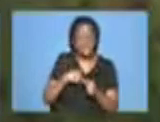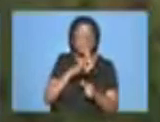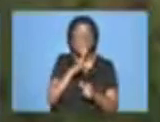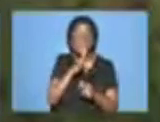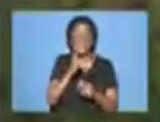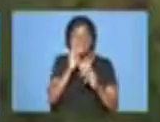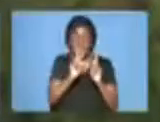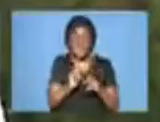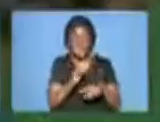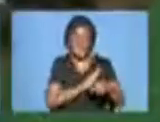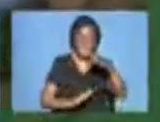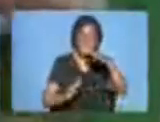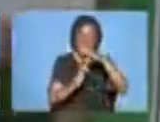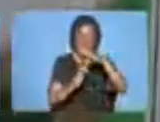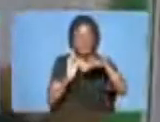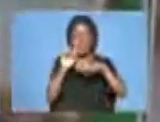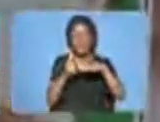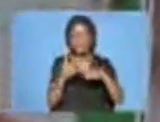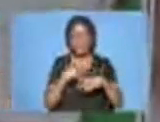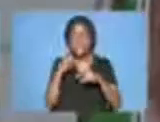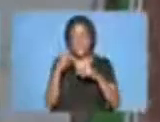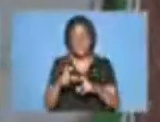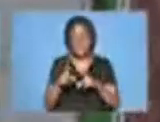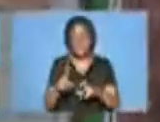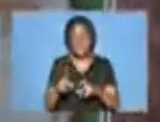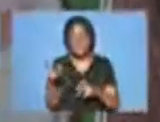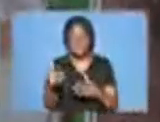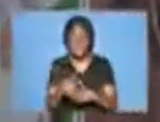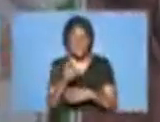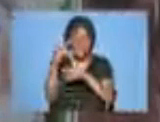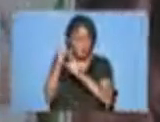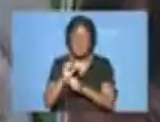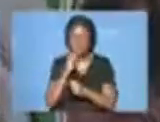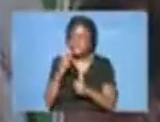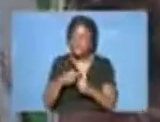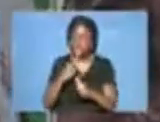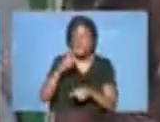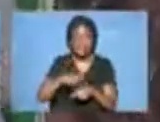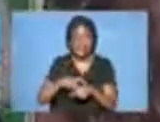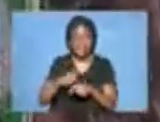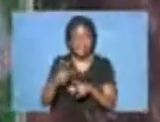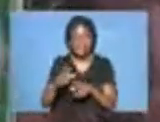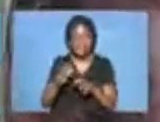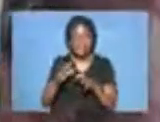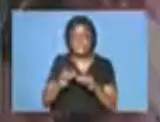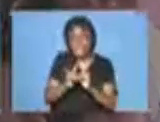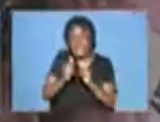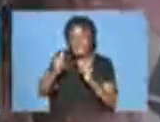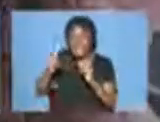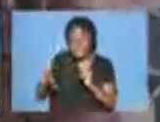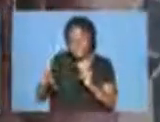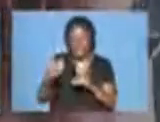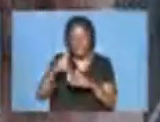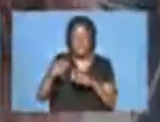top of all my examinations. His latest accomplishment is not the first time Wells has set himself apart in national examinations, also